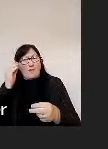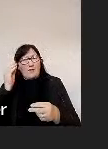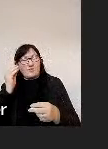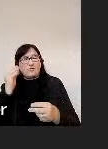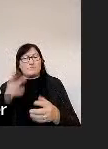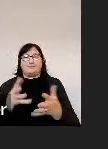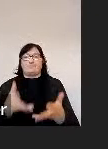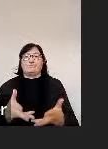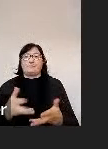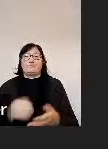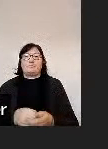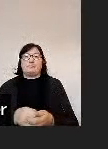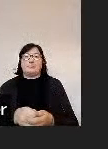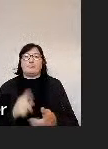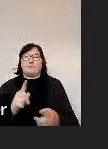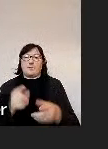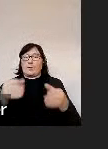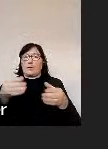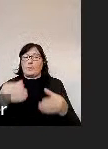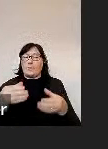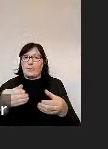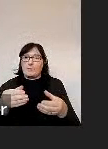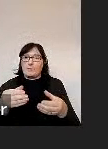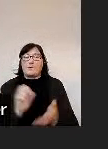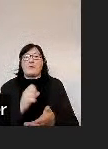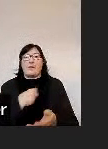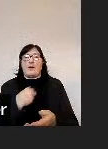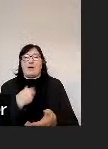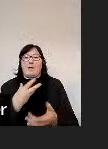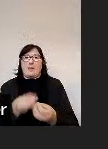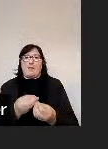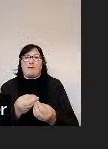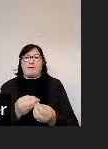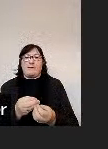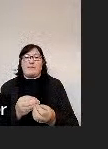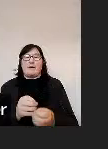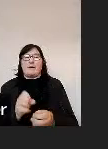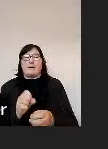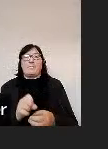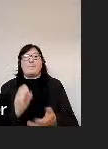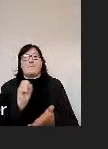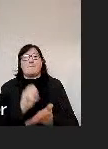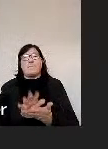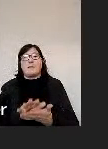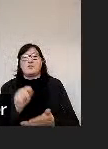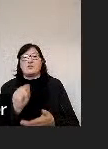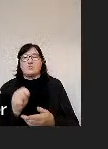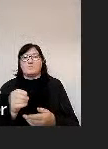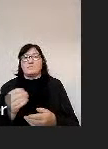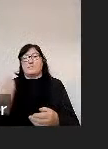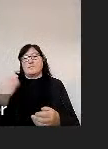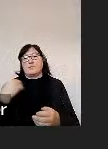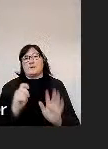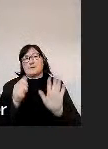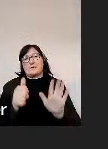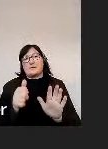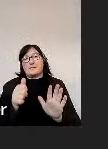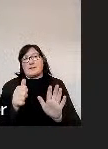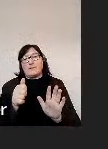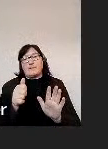wherein documents that we published as recent as 16 April 2021, you'll